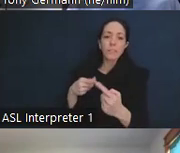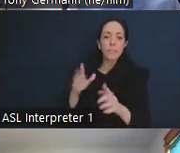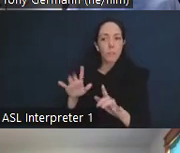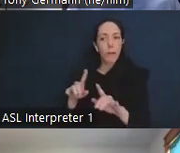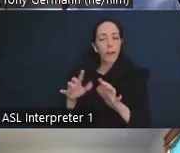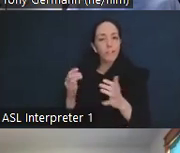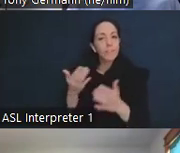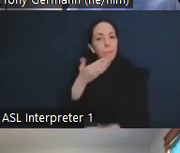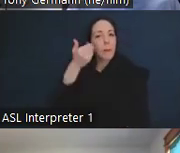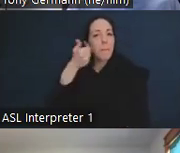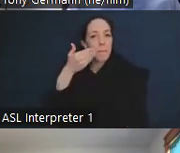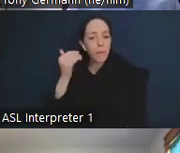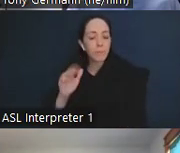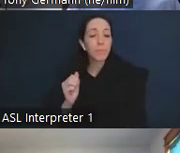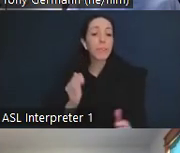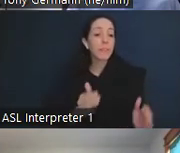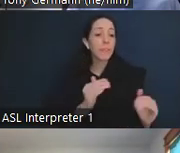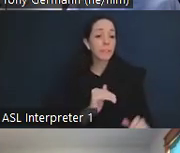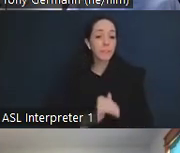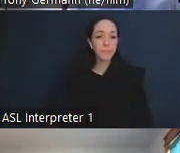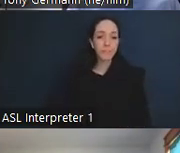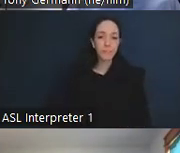So the next slide, please.